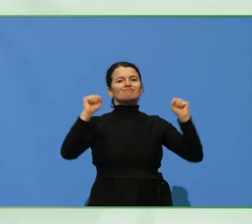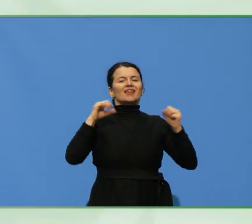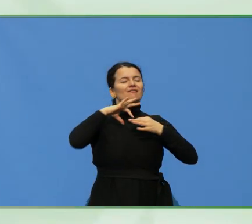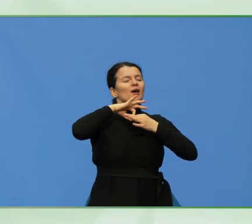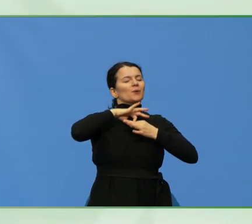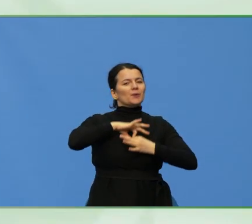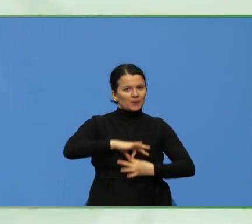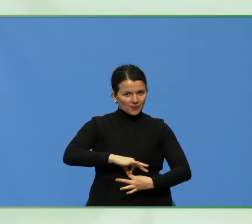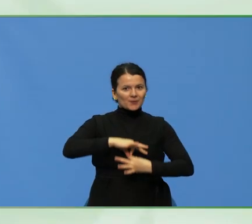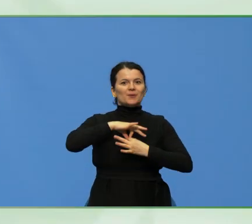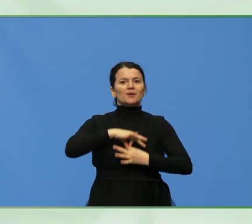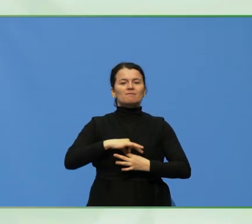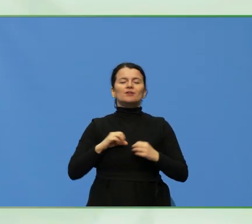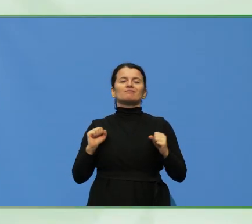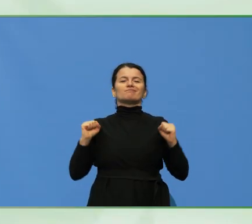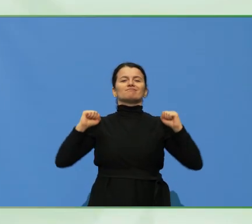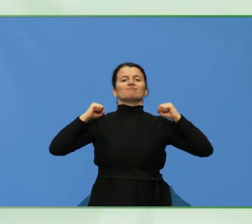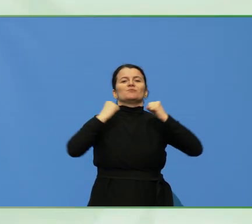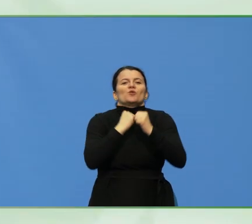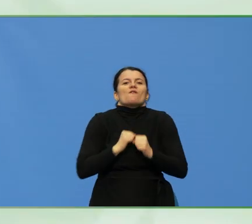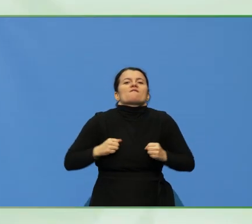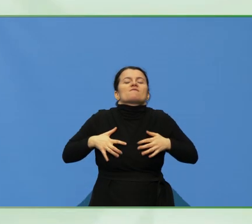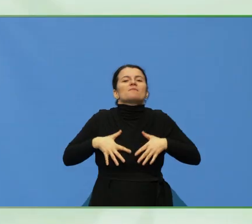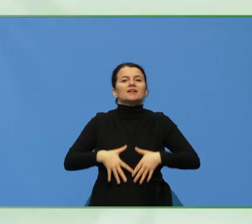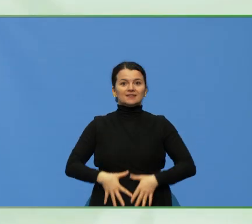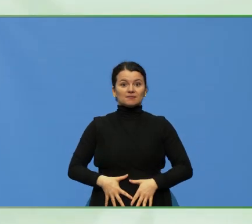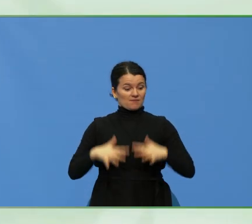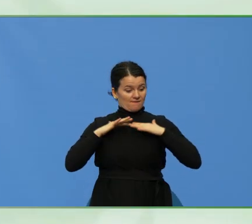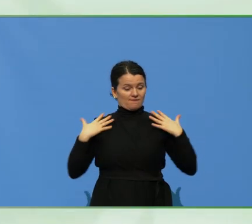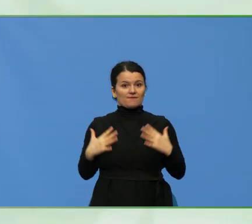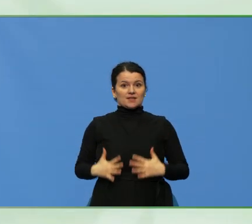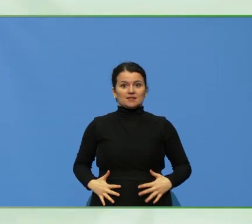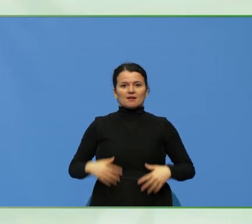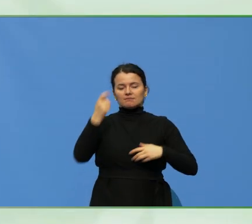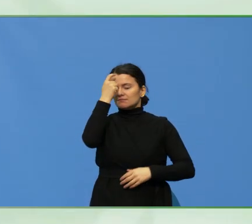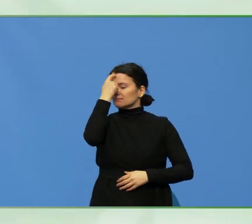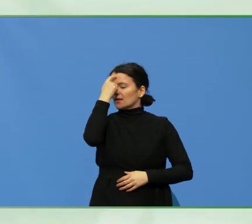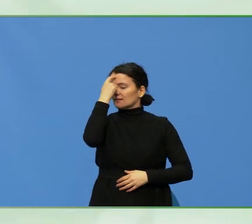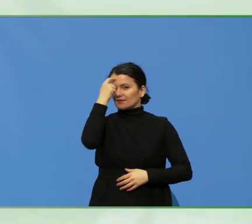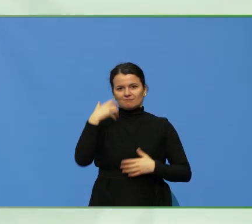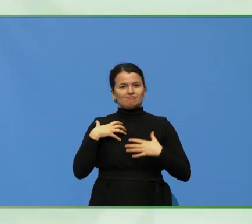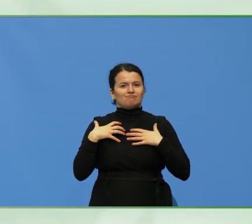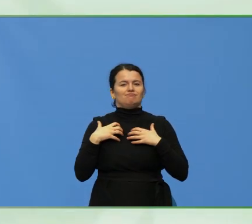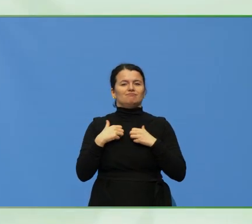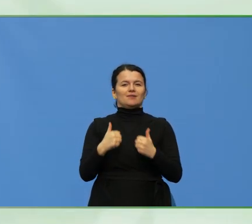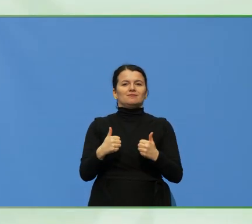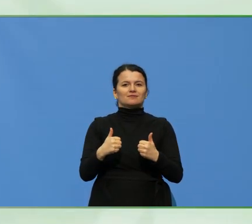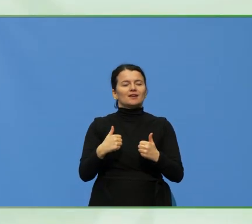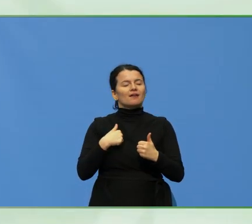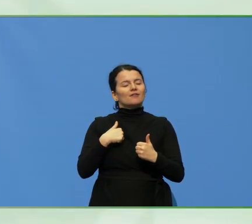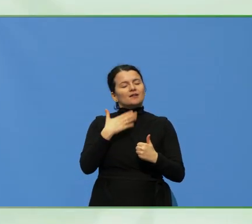movement. Physical health and mental health, but also just a deep appreciation and a